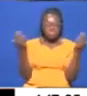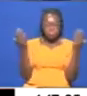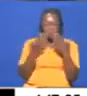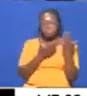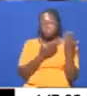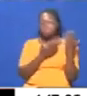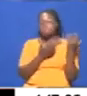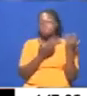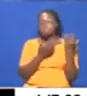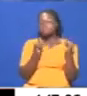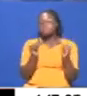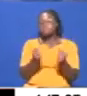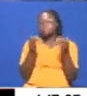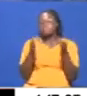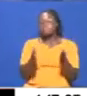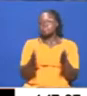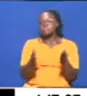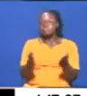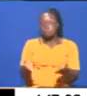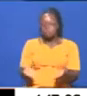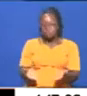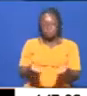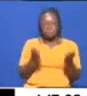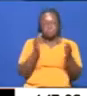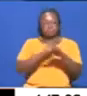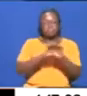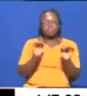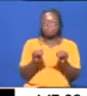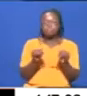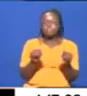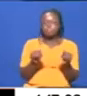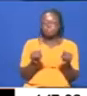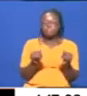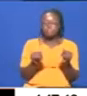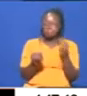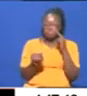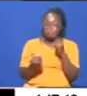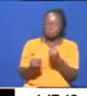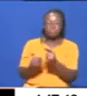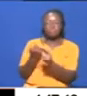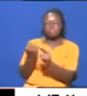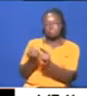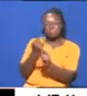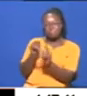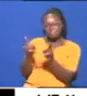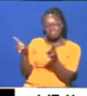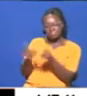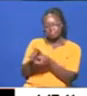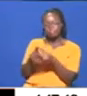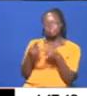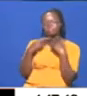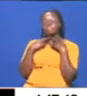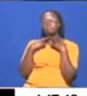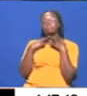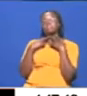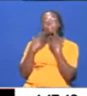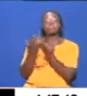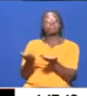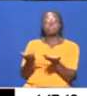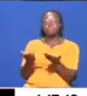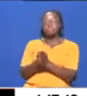the rescuers will come out with good news. Okwach is the only one still trapped in the mine.